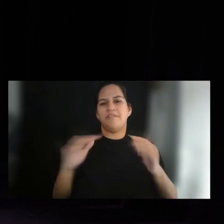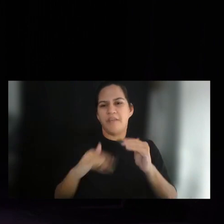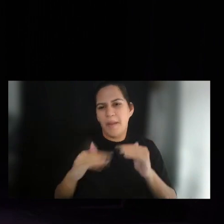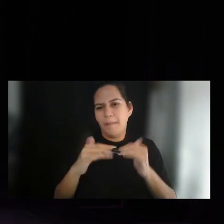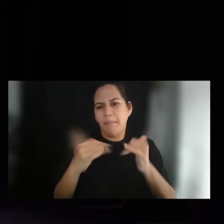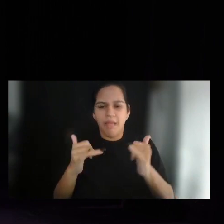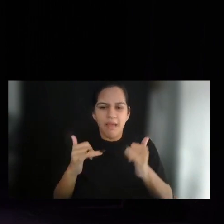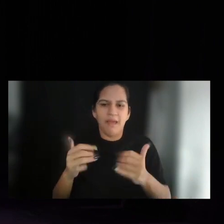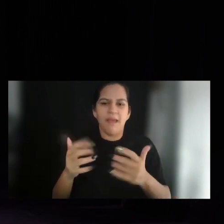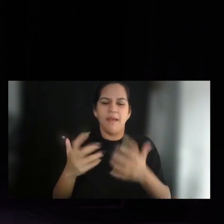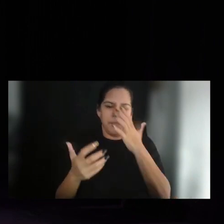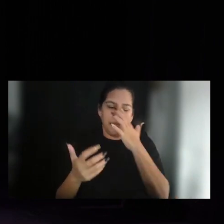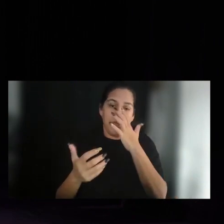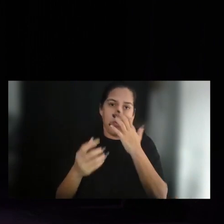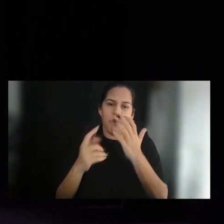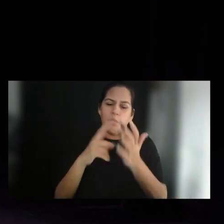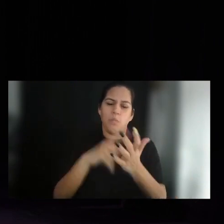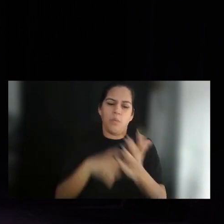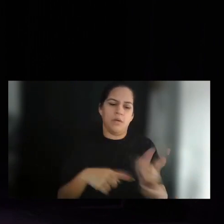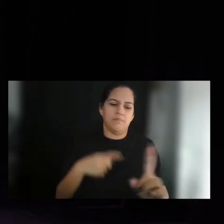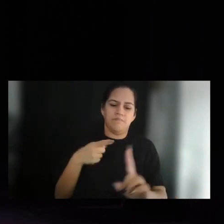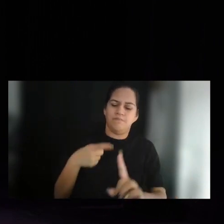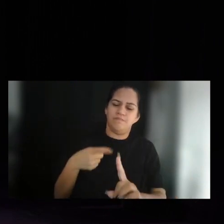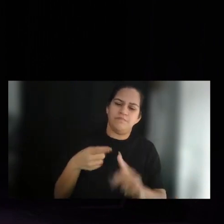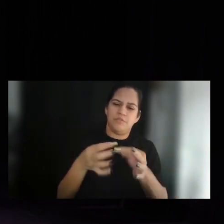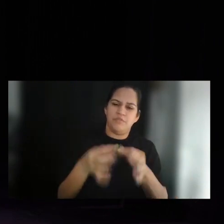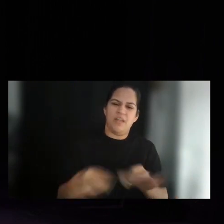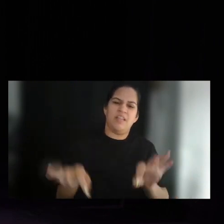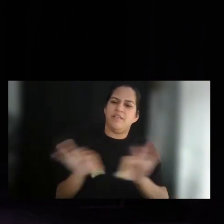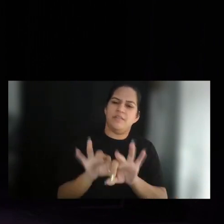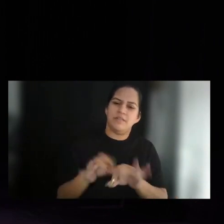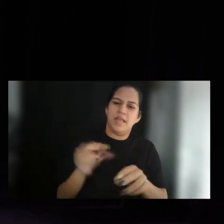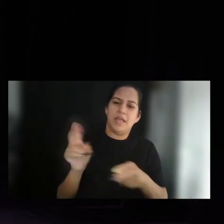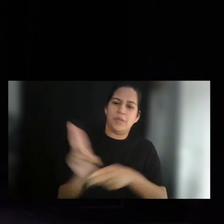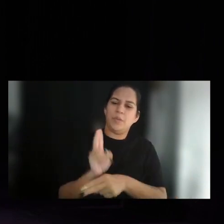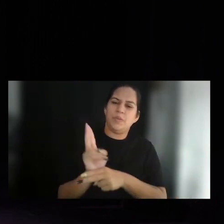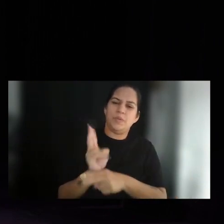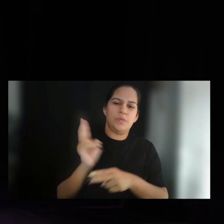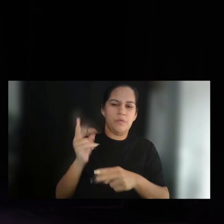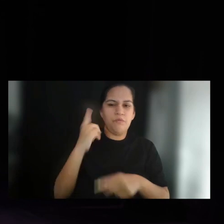What is the relevance and usefulness of a festival at this time?